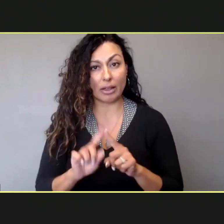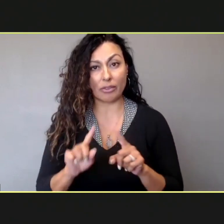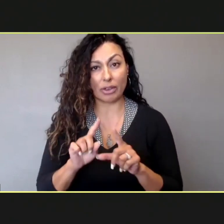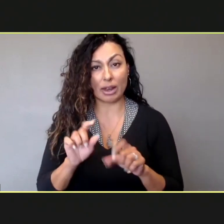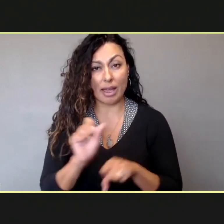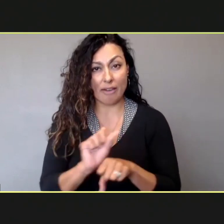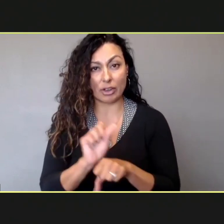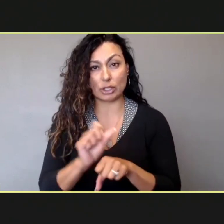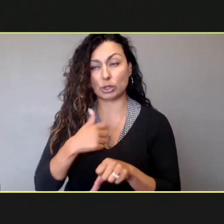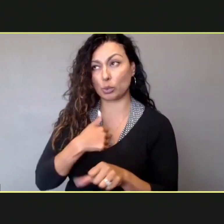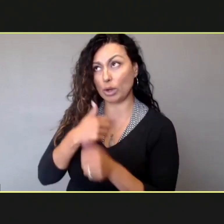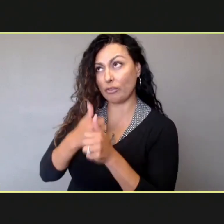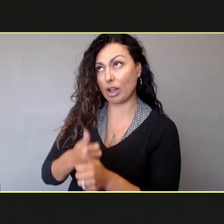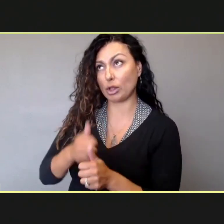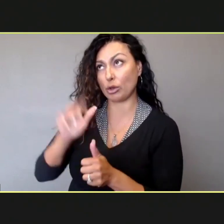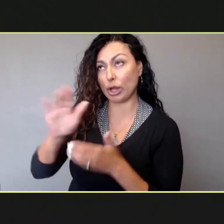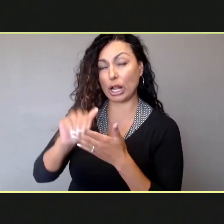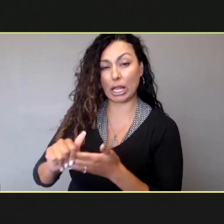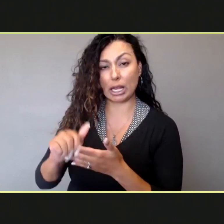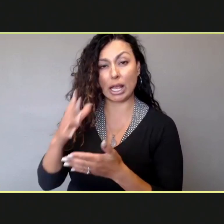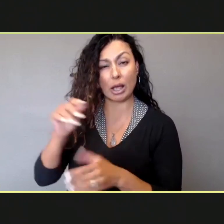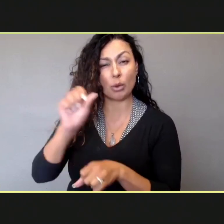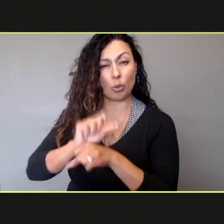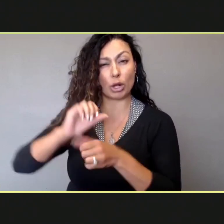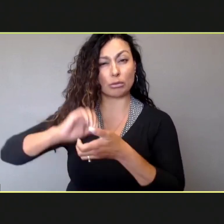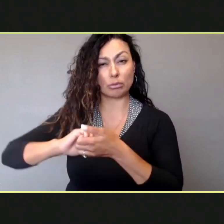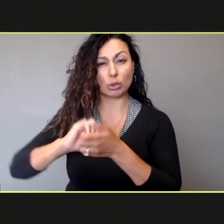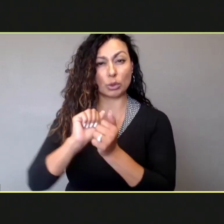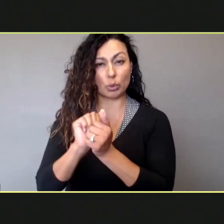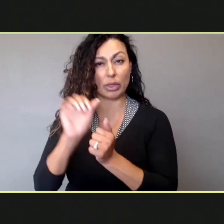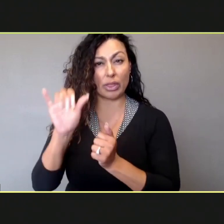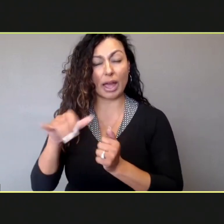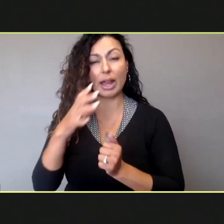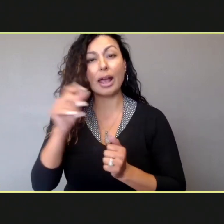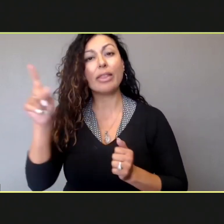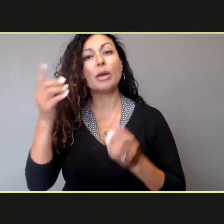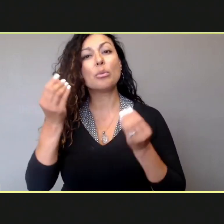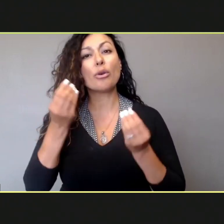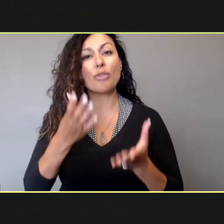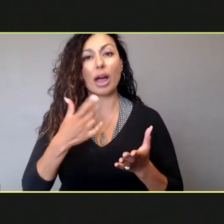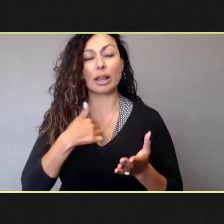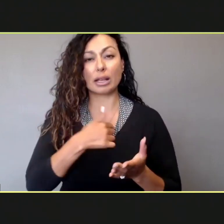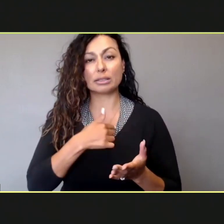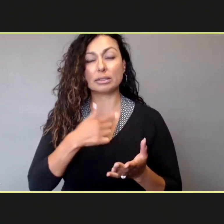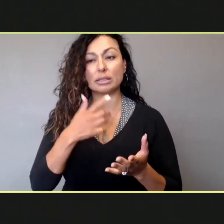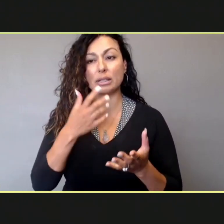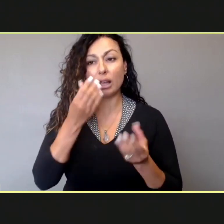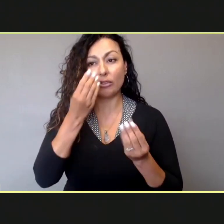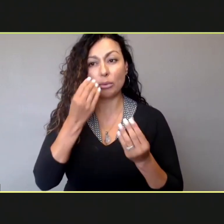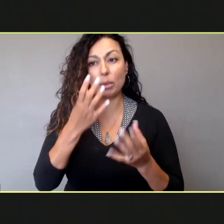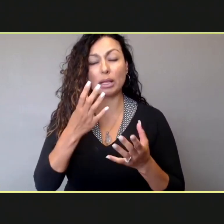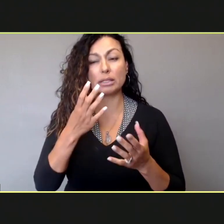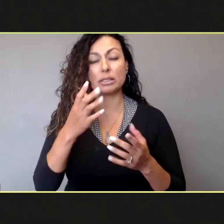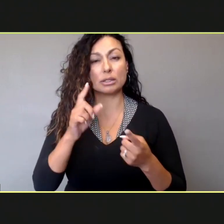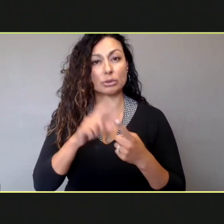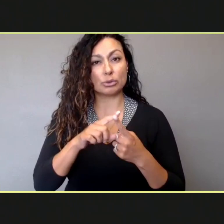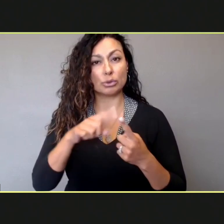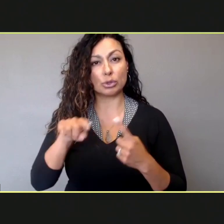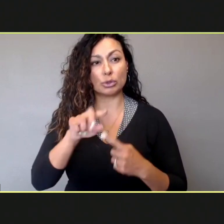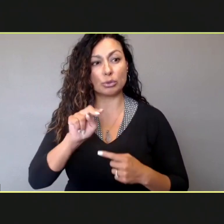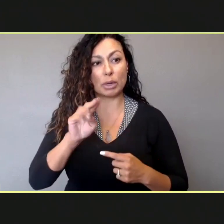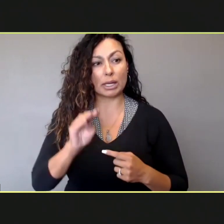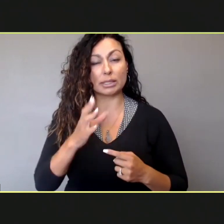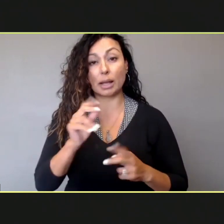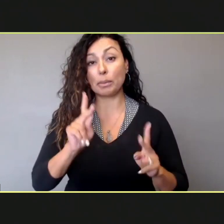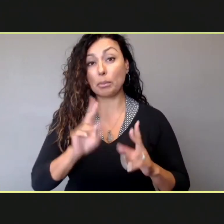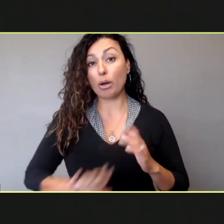probably follow their lead as well. We work really closely with them, and I think they're providing really good data to New Mexicans and people all over the United